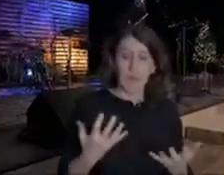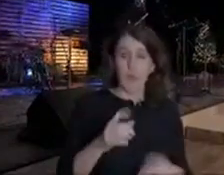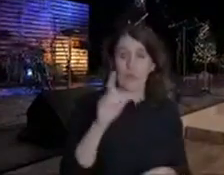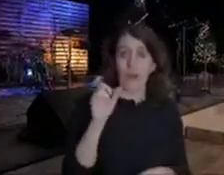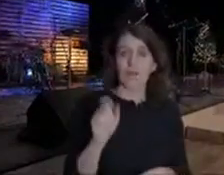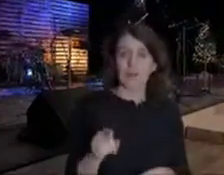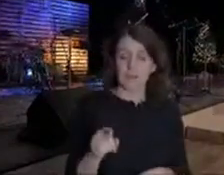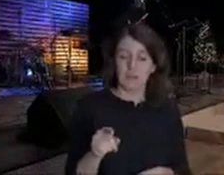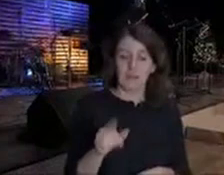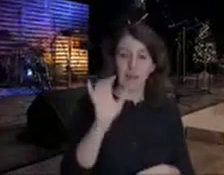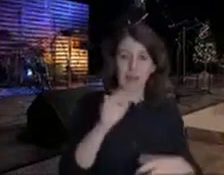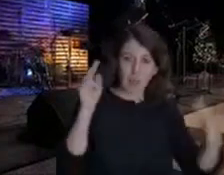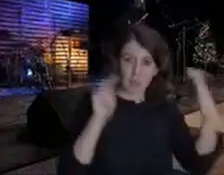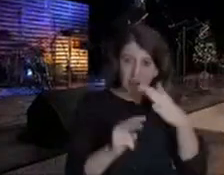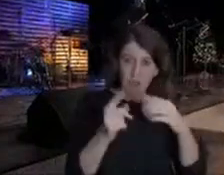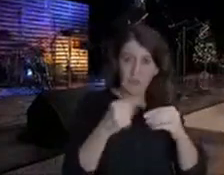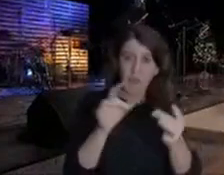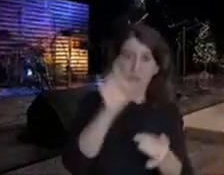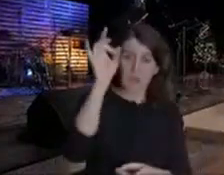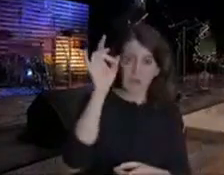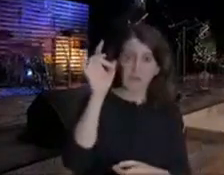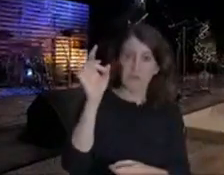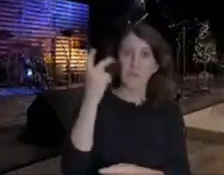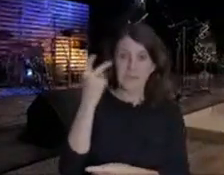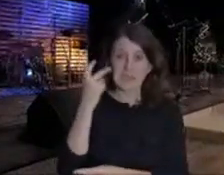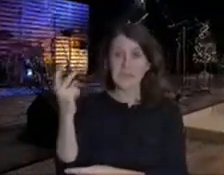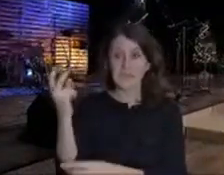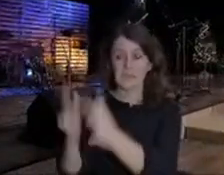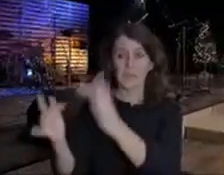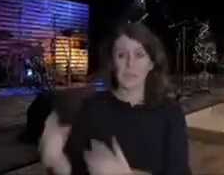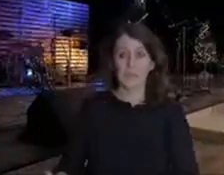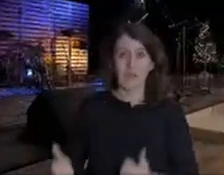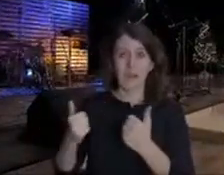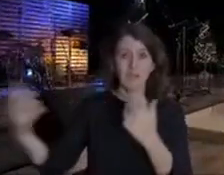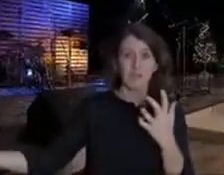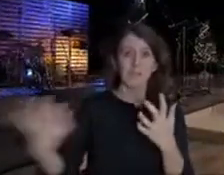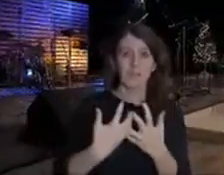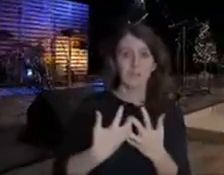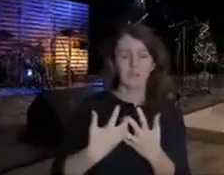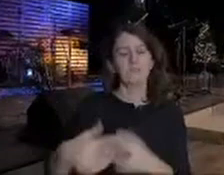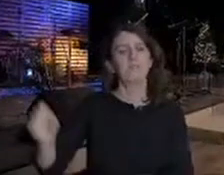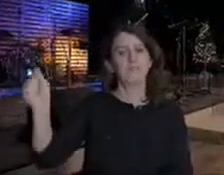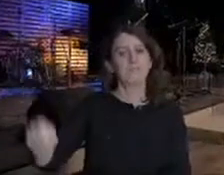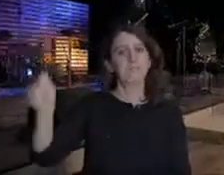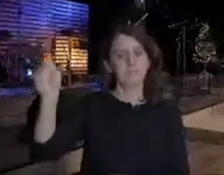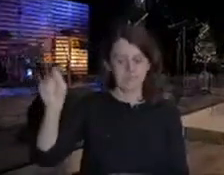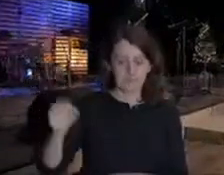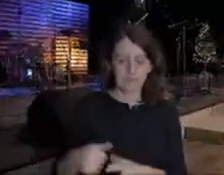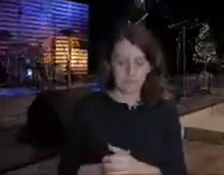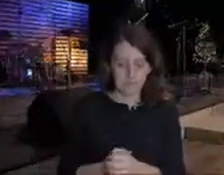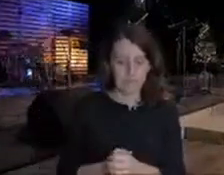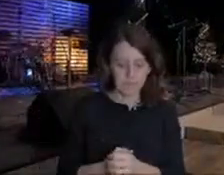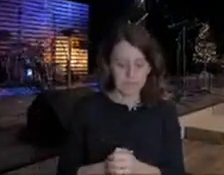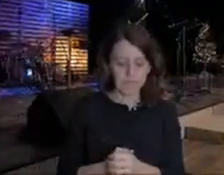in the New Testament in Jesus? Mm-hmm. Do we see the Holy Spirit in Jesus? Absolutely. Right,